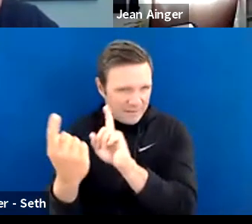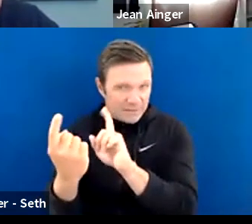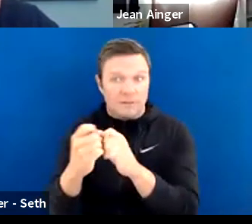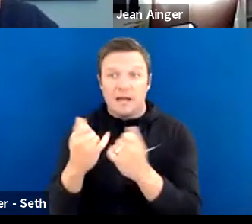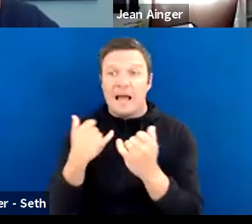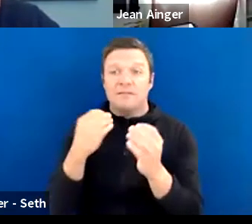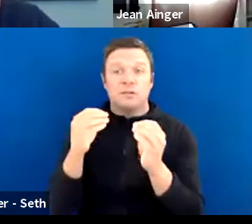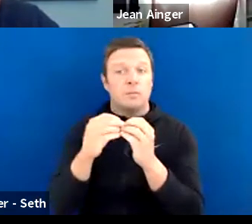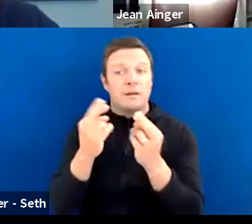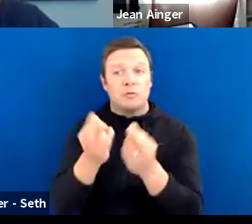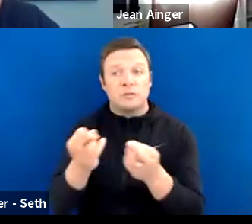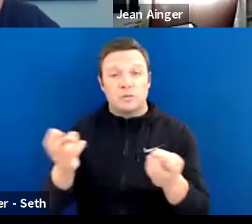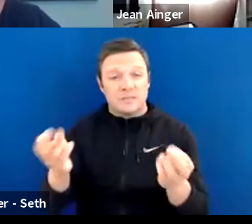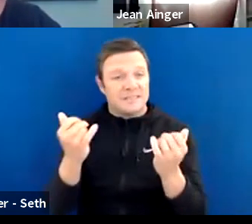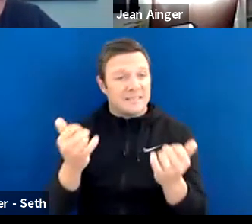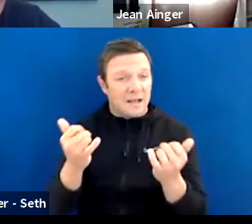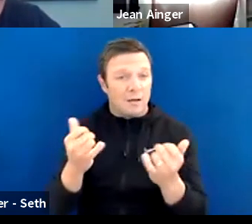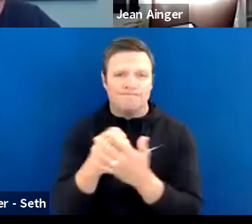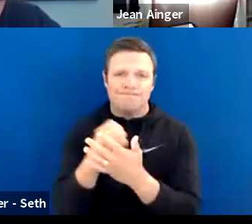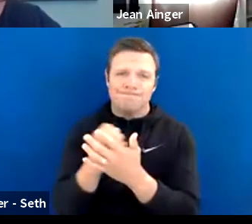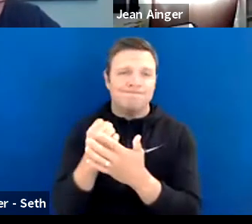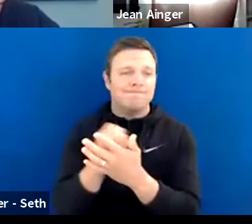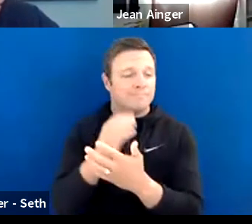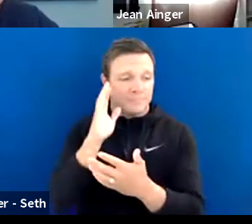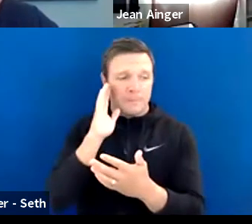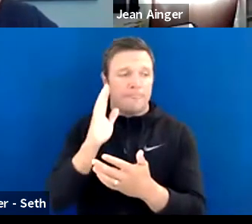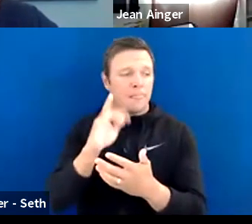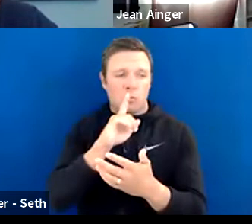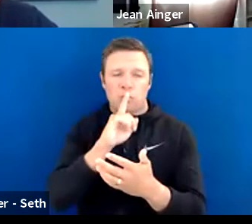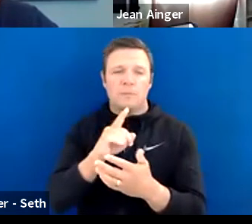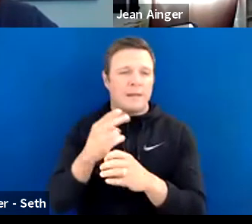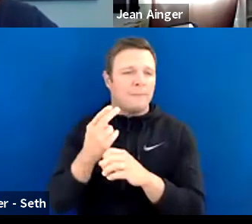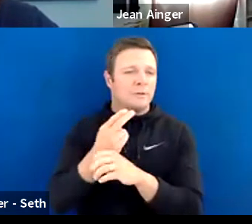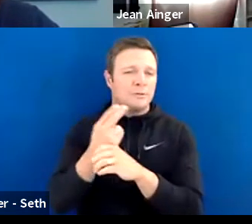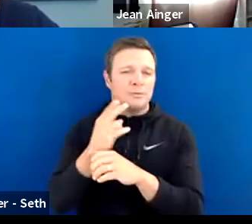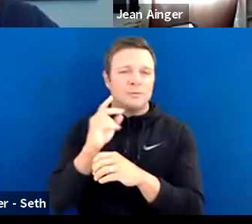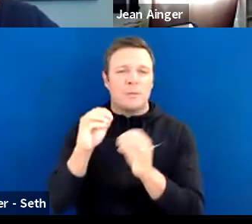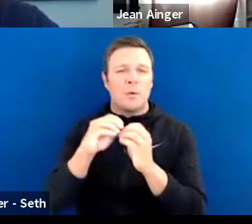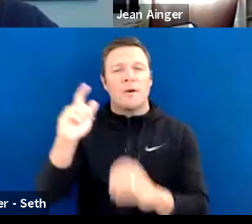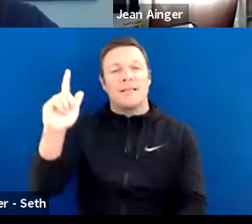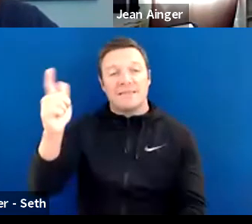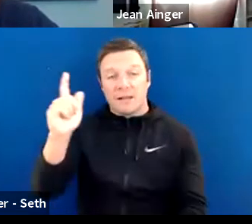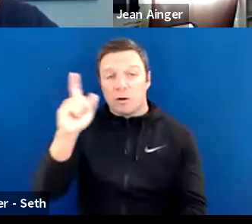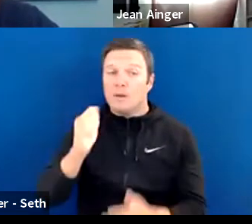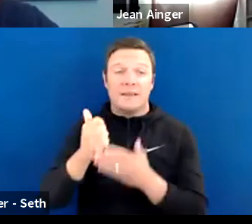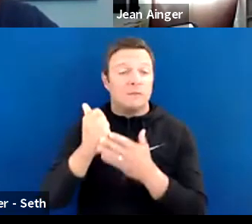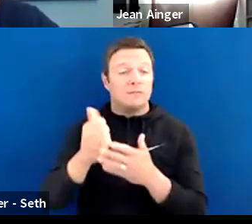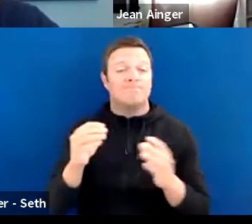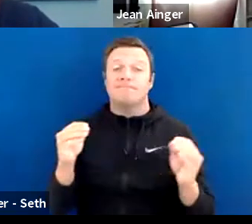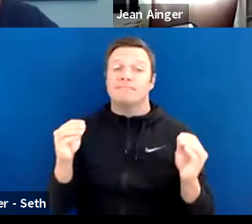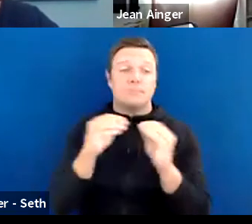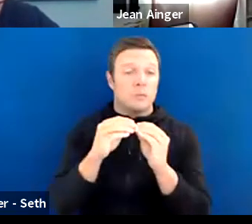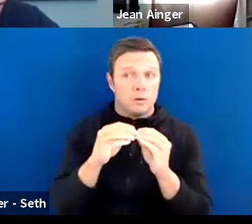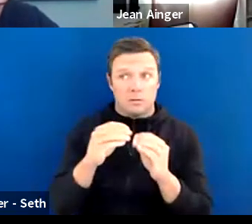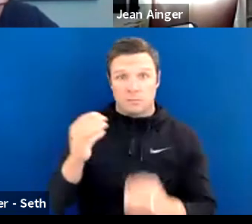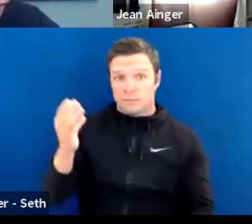found that I use as my additional resources. They are definitely going to be able to use that later on and help them even more. Because before it was just me in